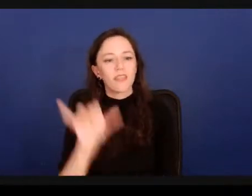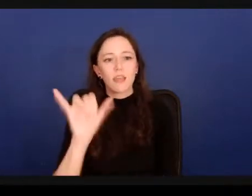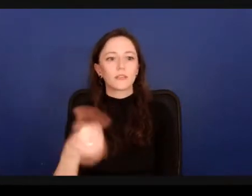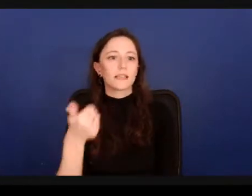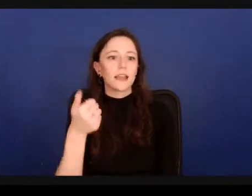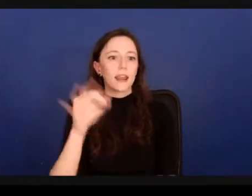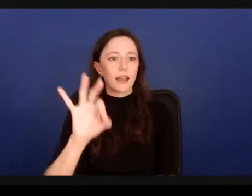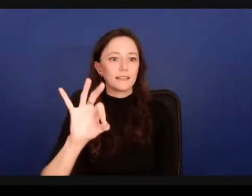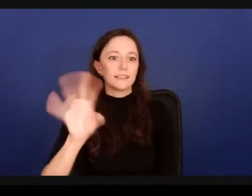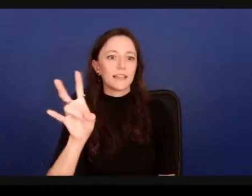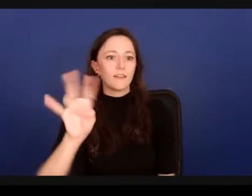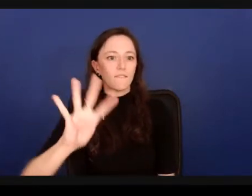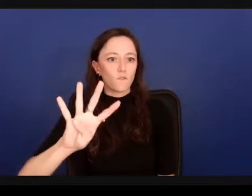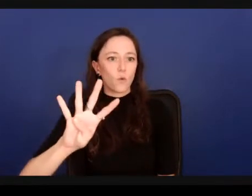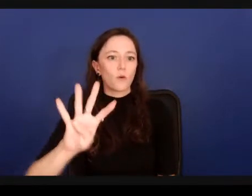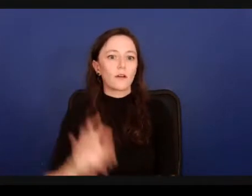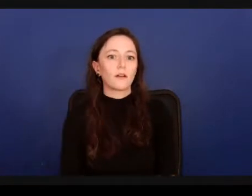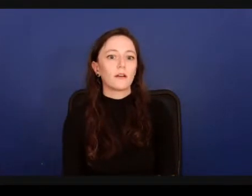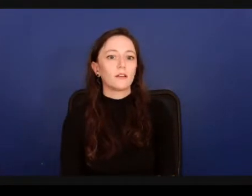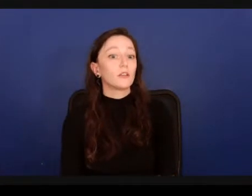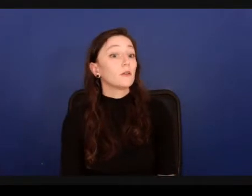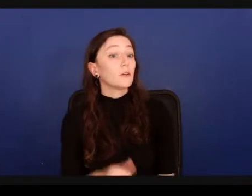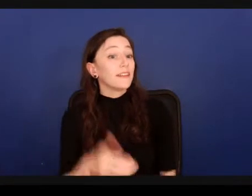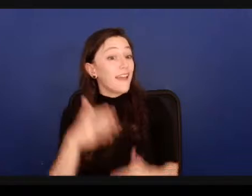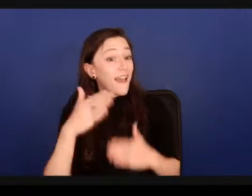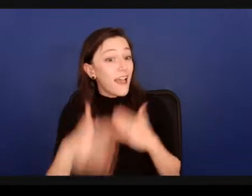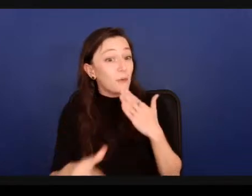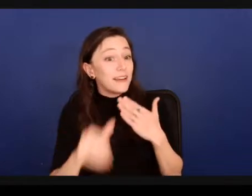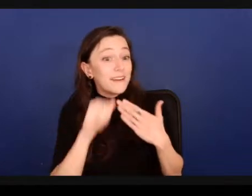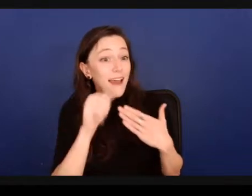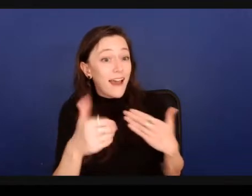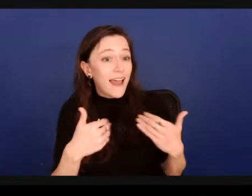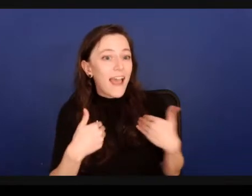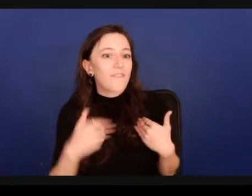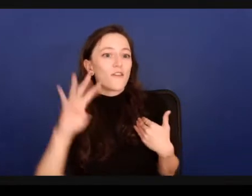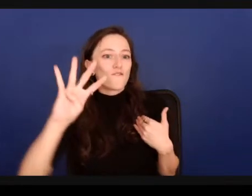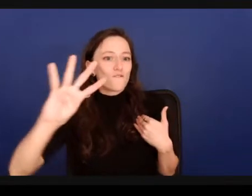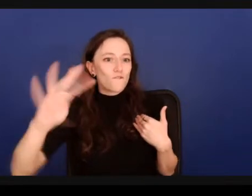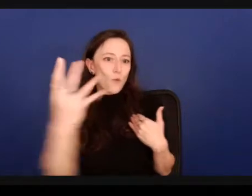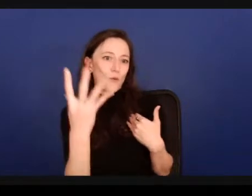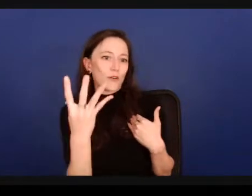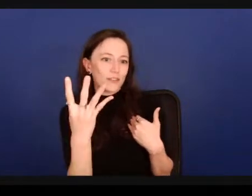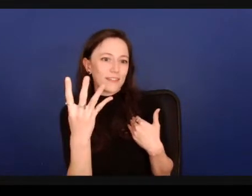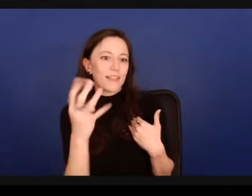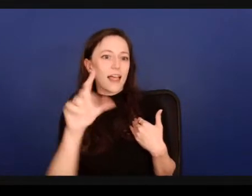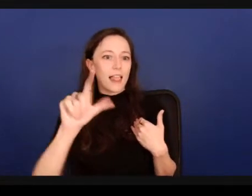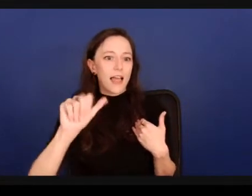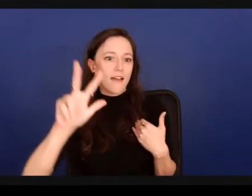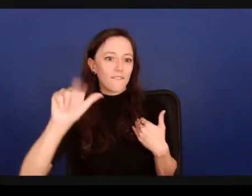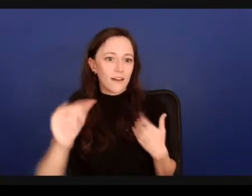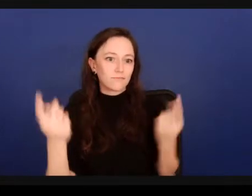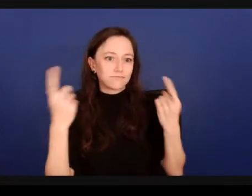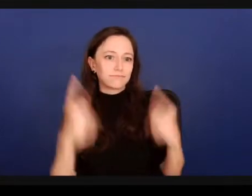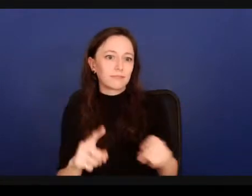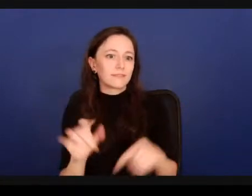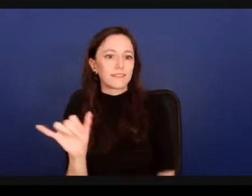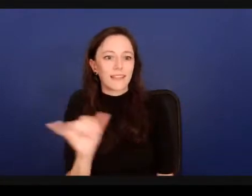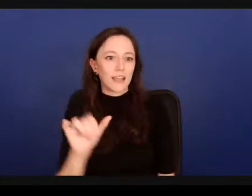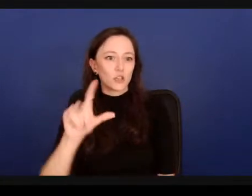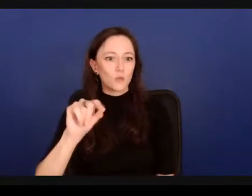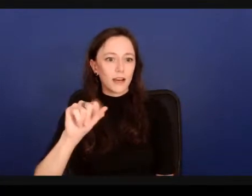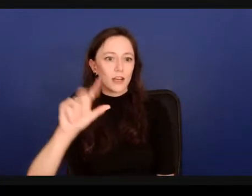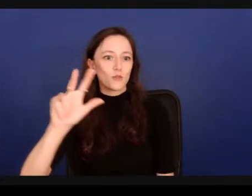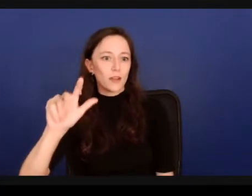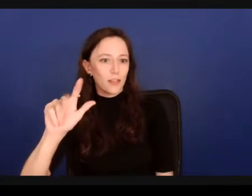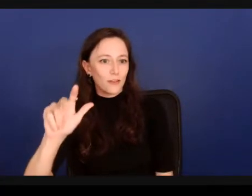our fourth lava vent of 2023 like we could have. 74 perhaps is